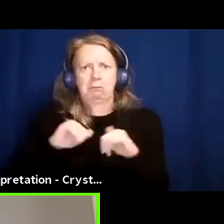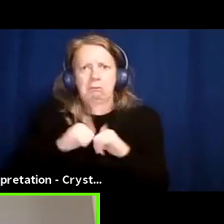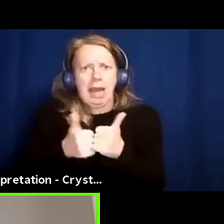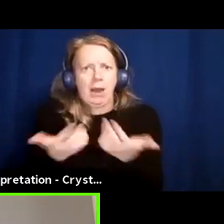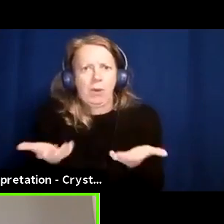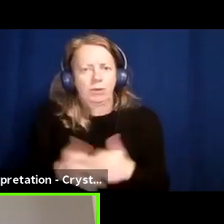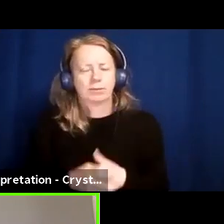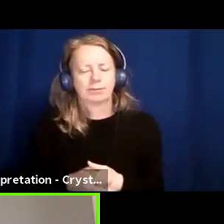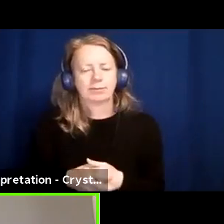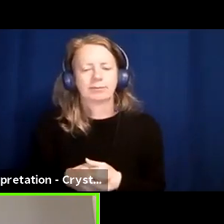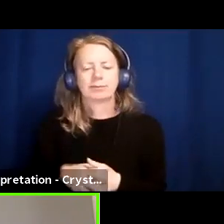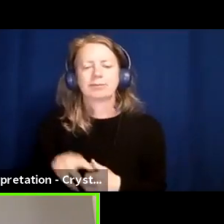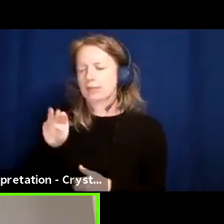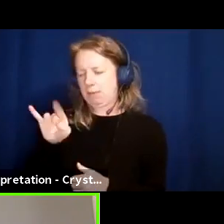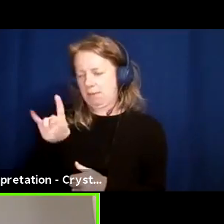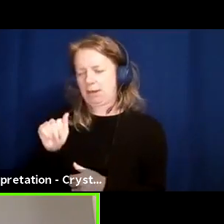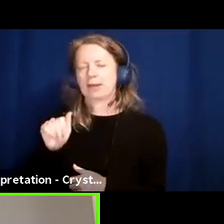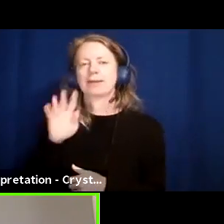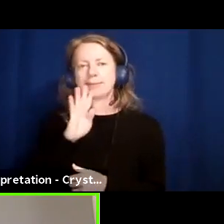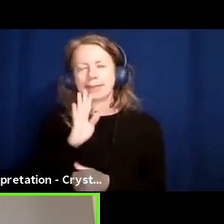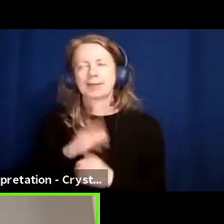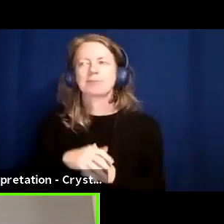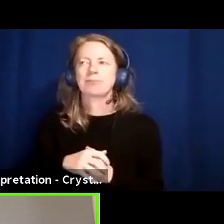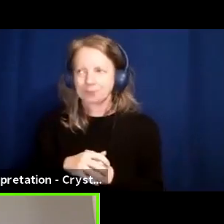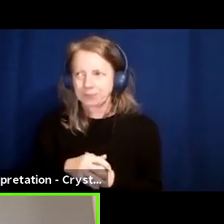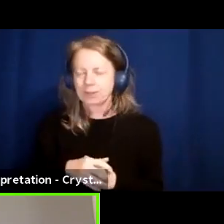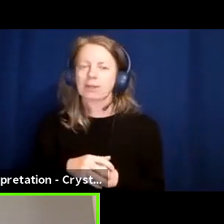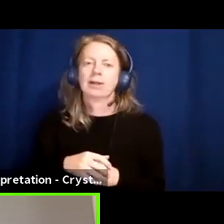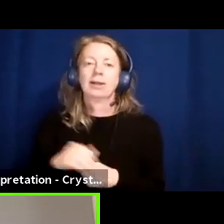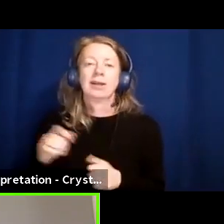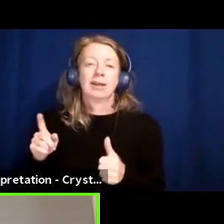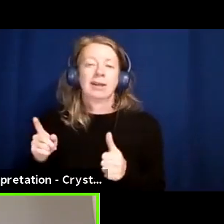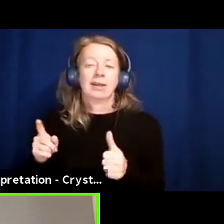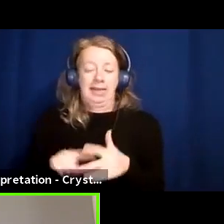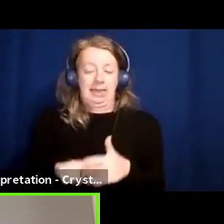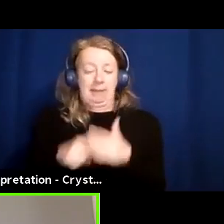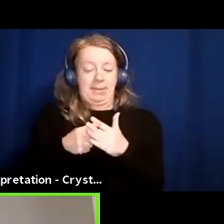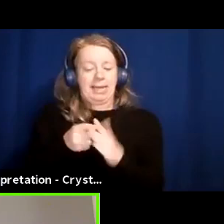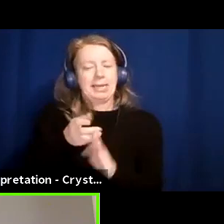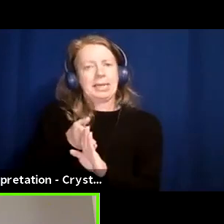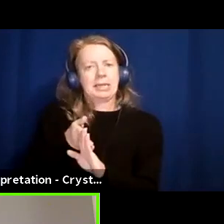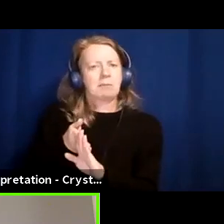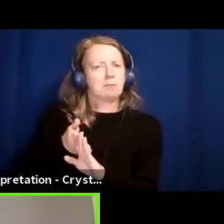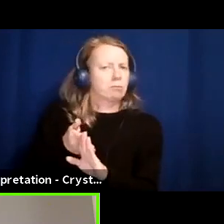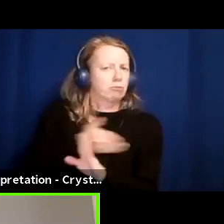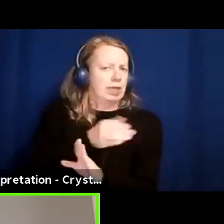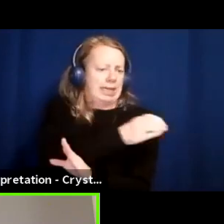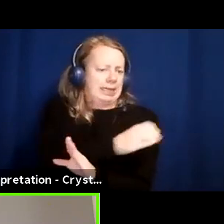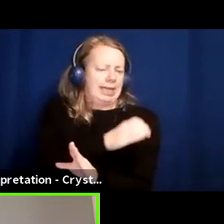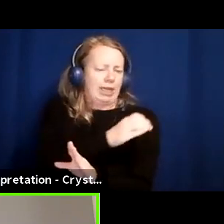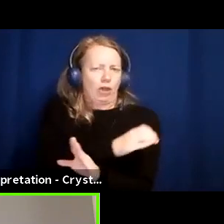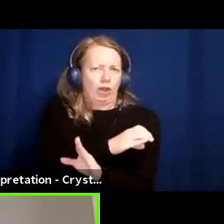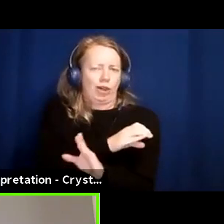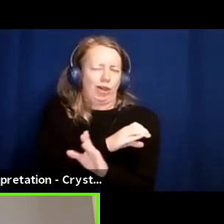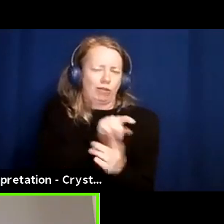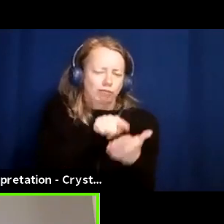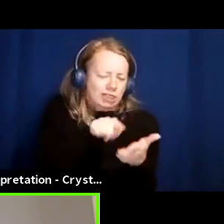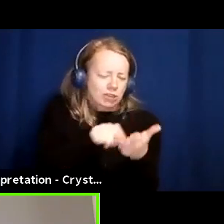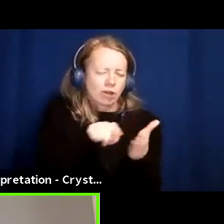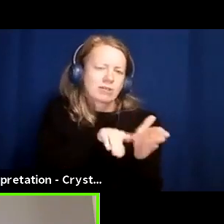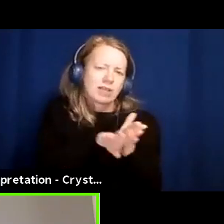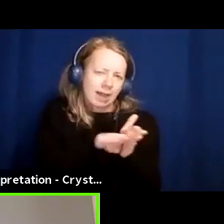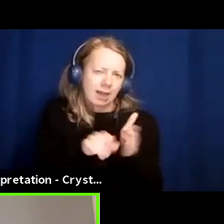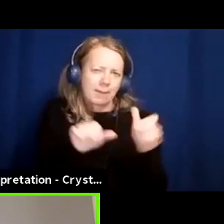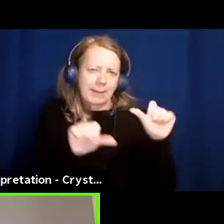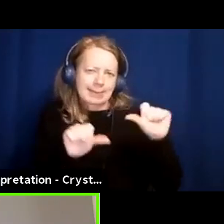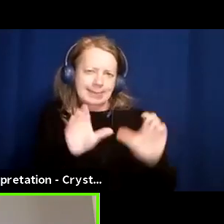so first of all, there's sort of this preclinical research and development where scientists are looking at,